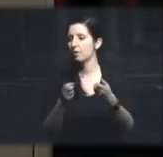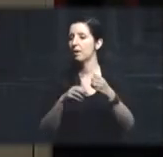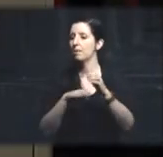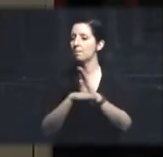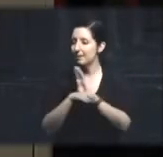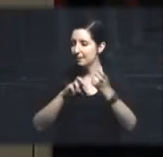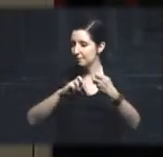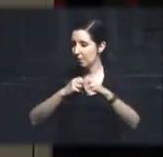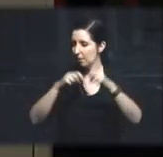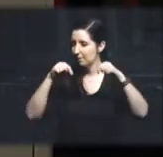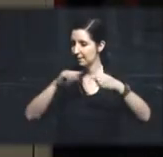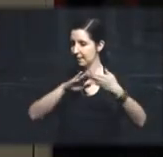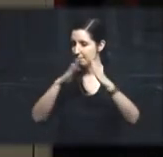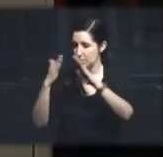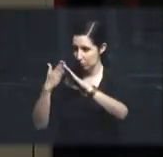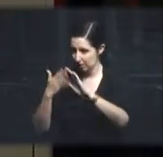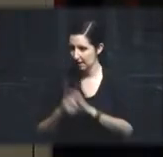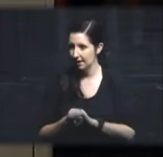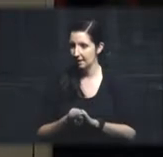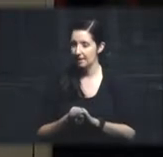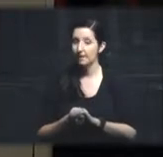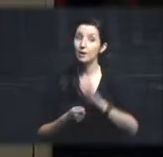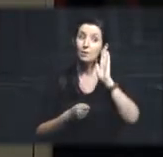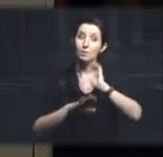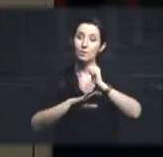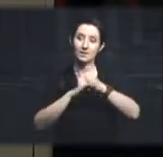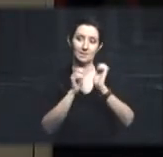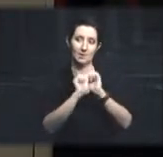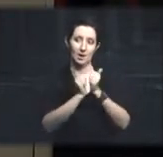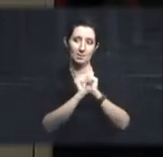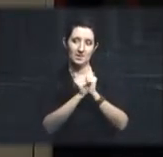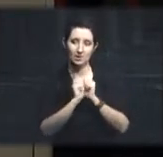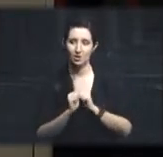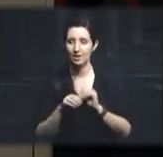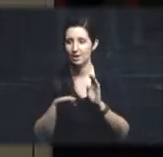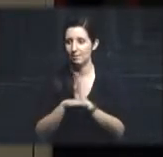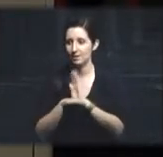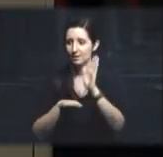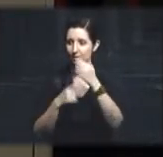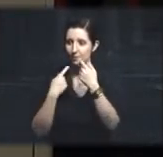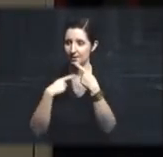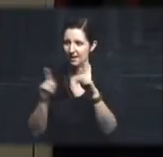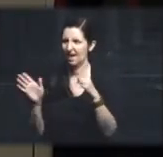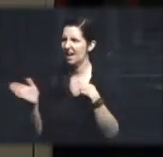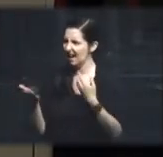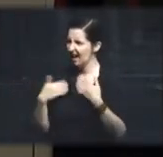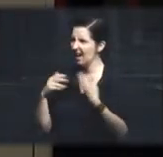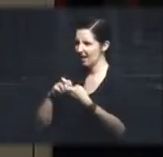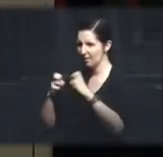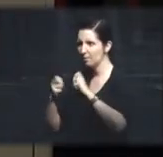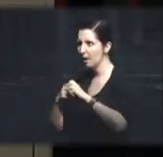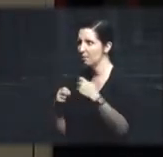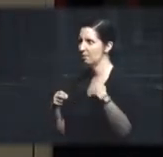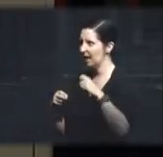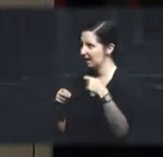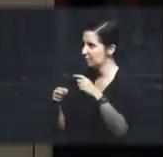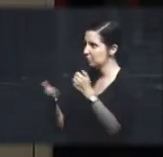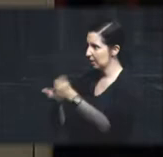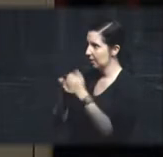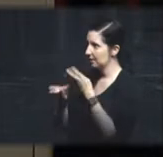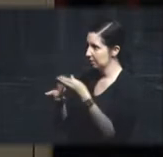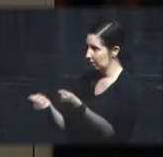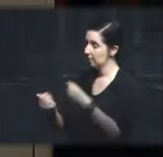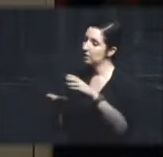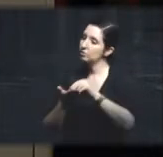a competition. Businesses will say, "Here's the problem I need help with," and they'll have a group of students that'll work on it. And that's actually going to be